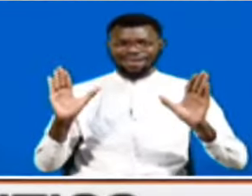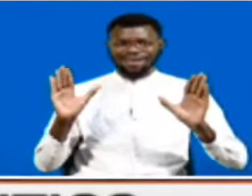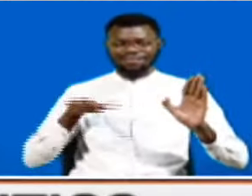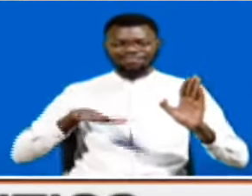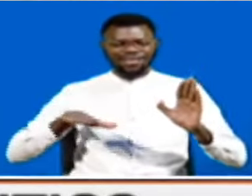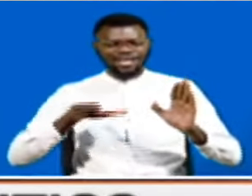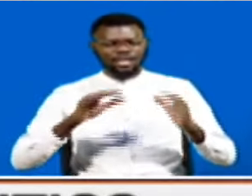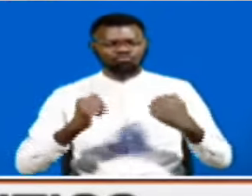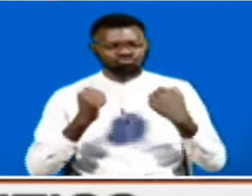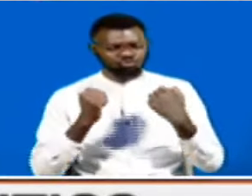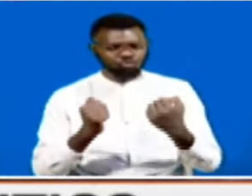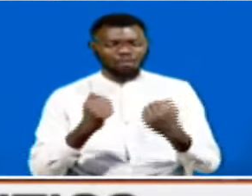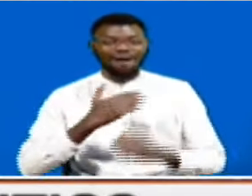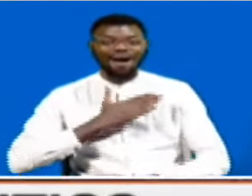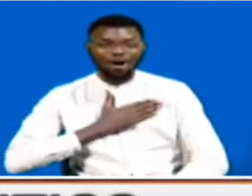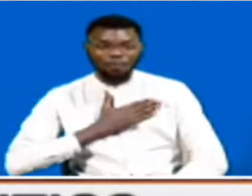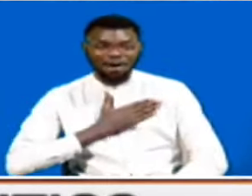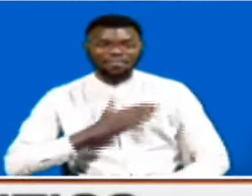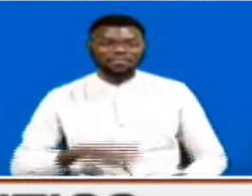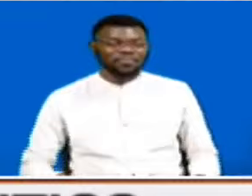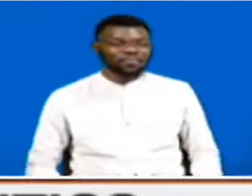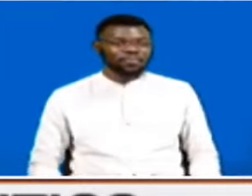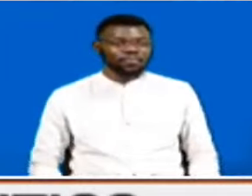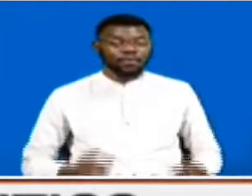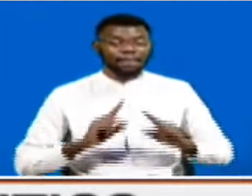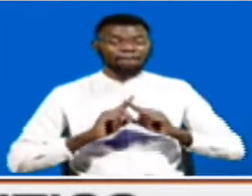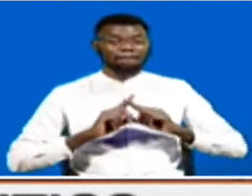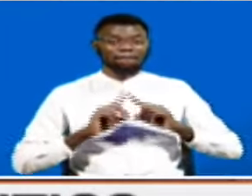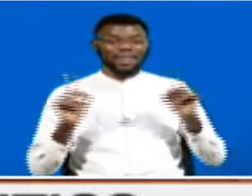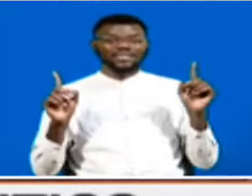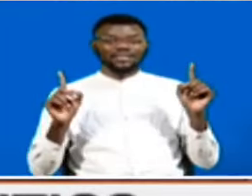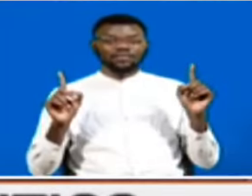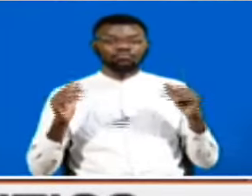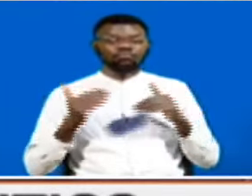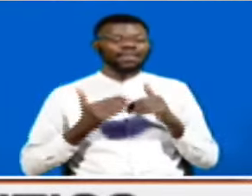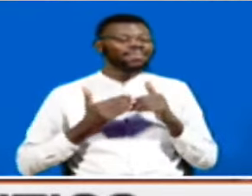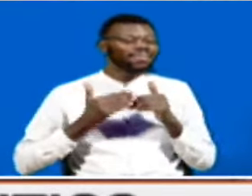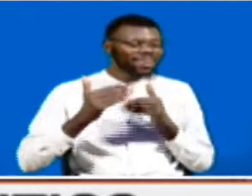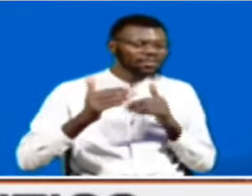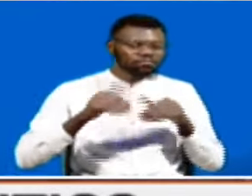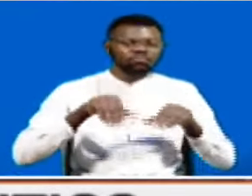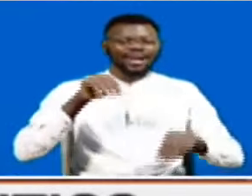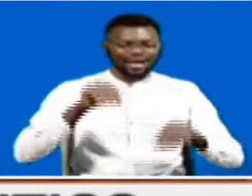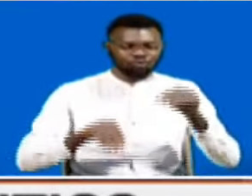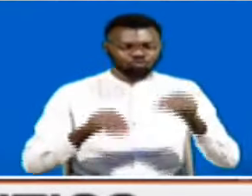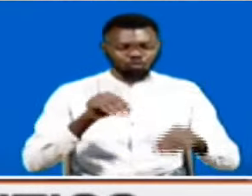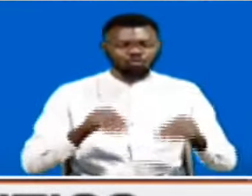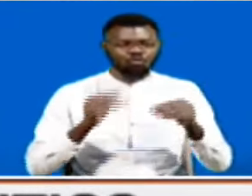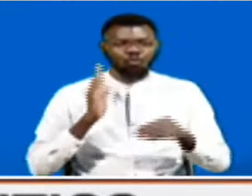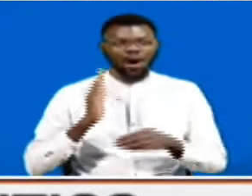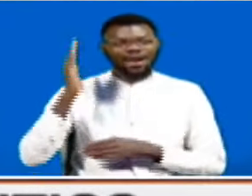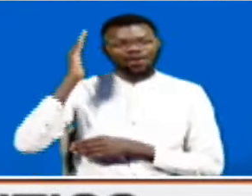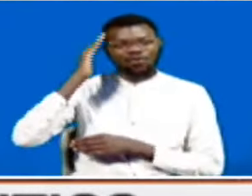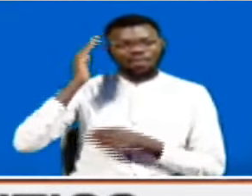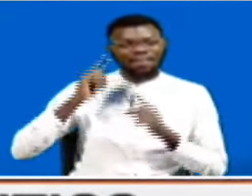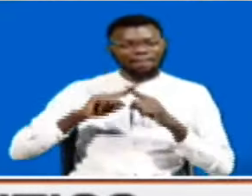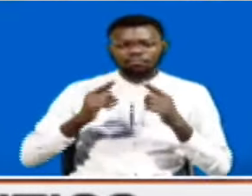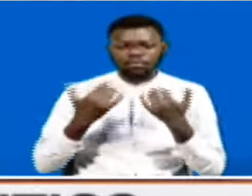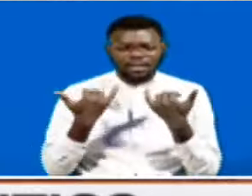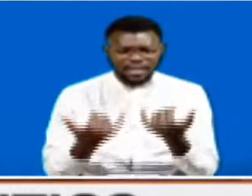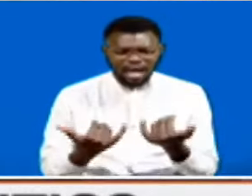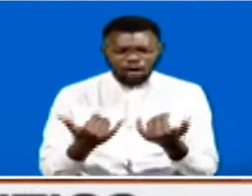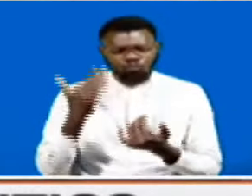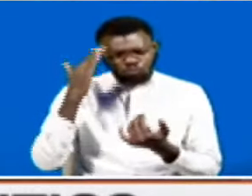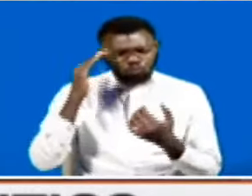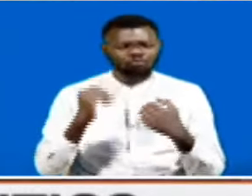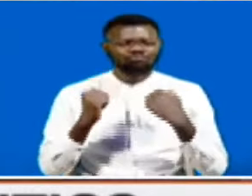We will know maybe if he will have it next election. But at the moment, as I go to the ground, we still